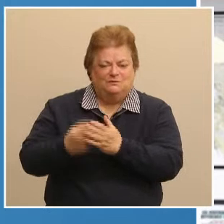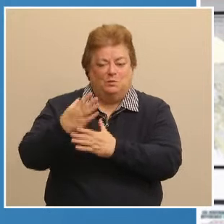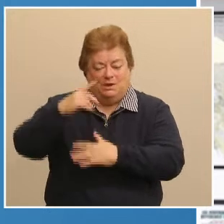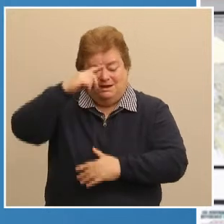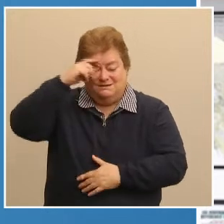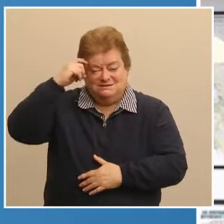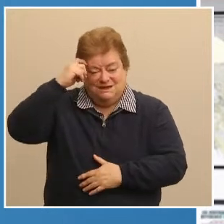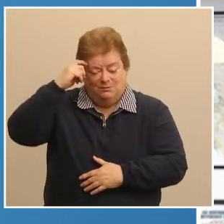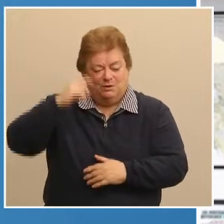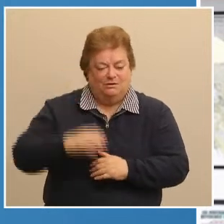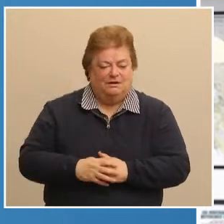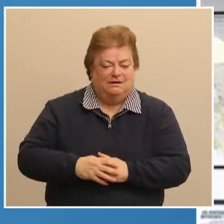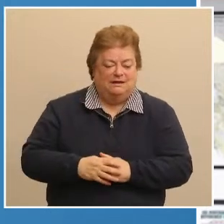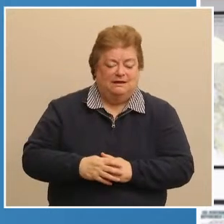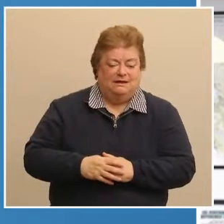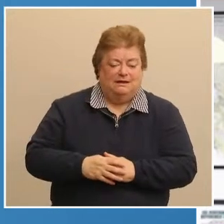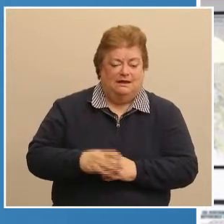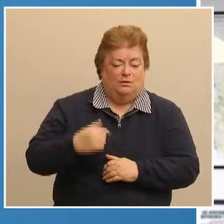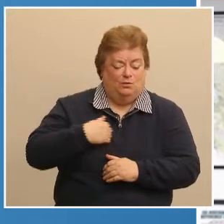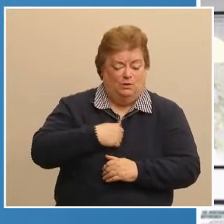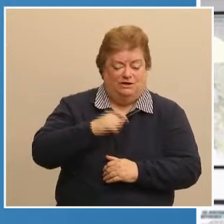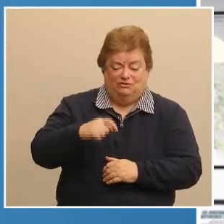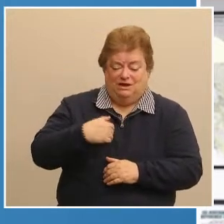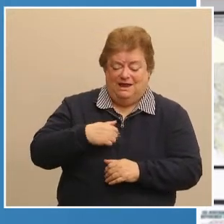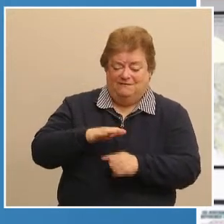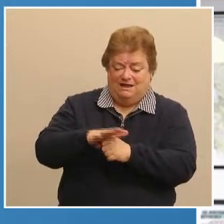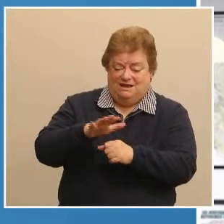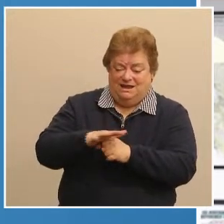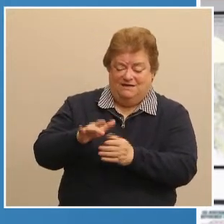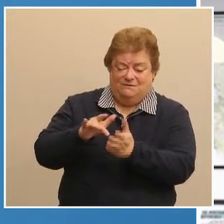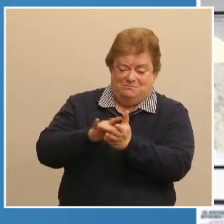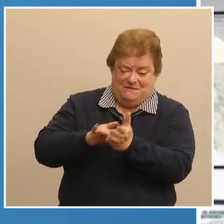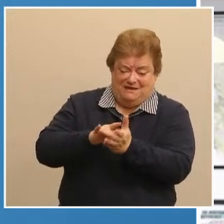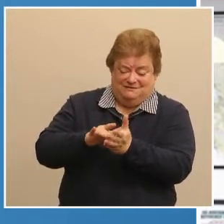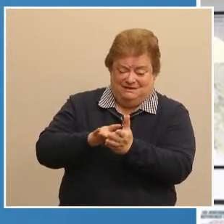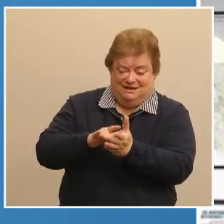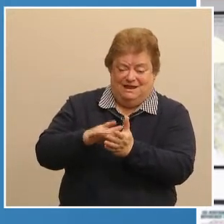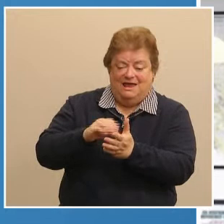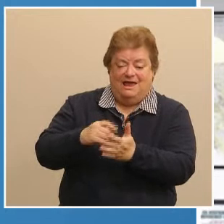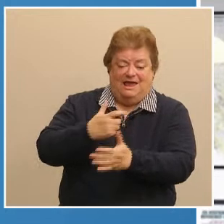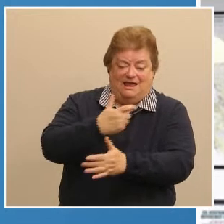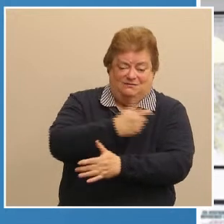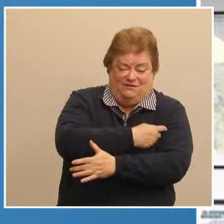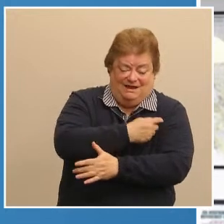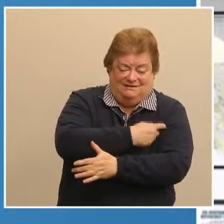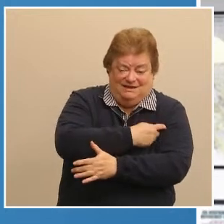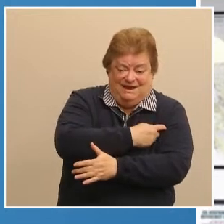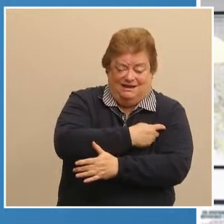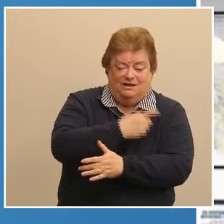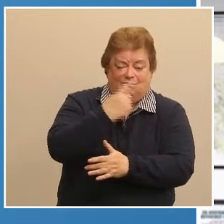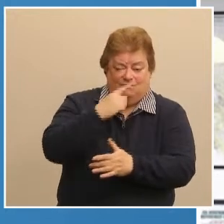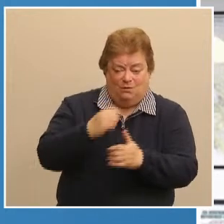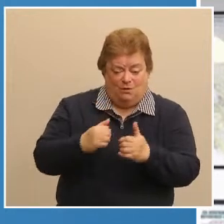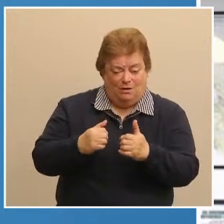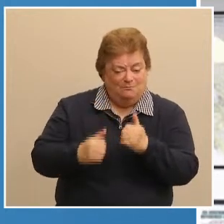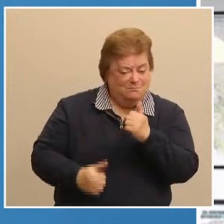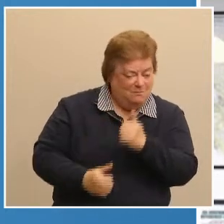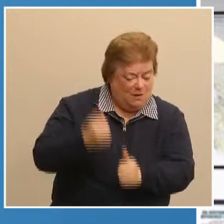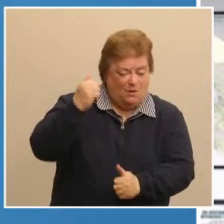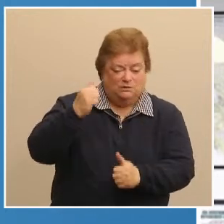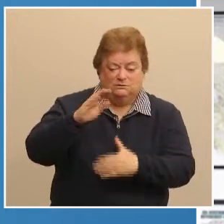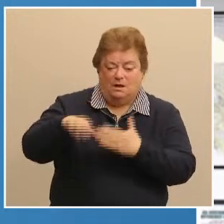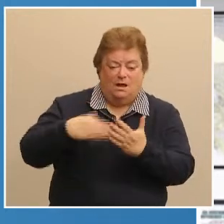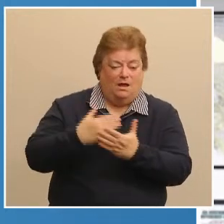summer. And at this rate, we should have enough vaccine and have vaccinated a majority of